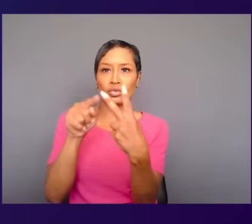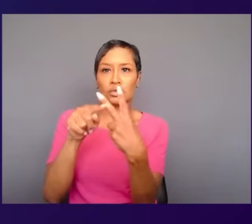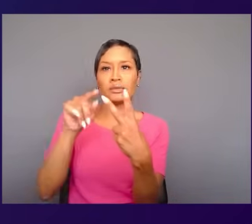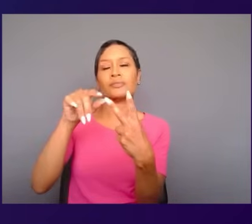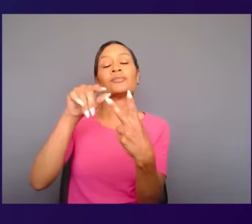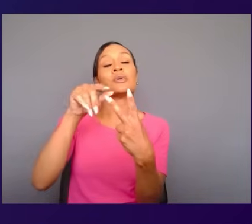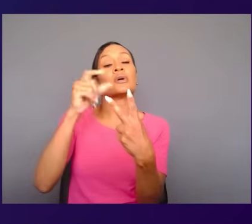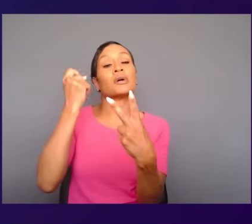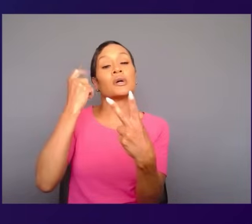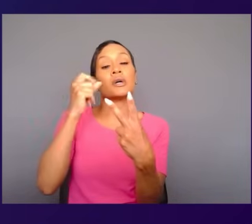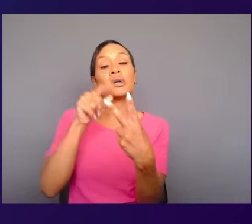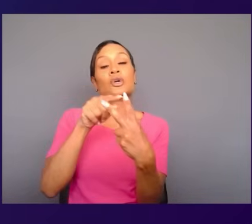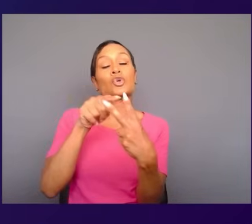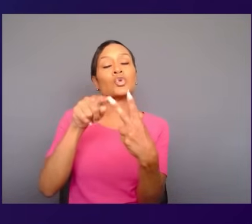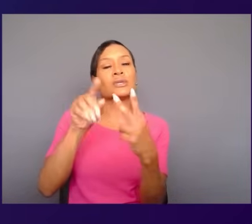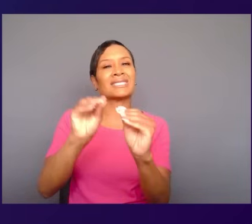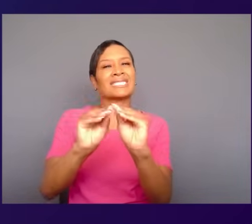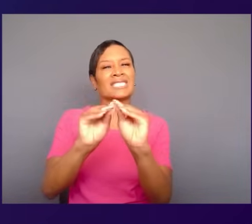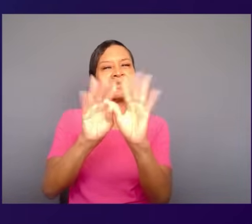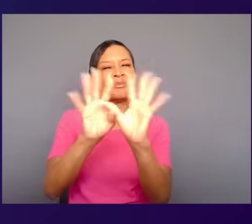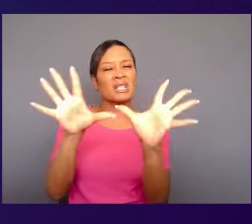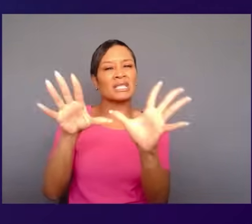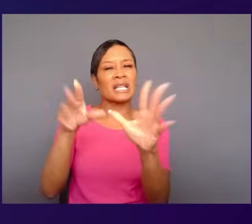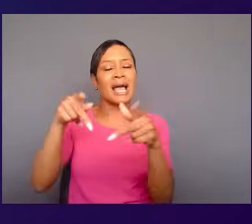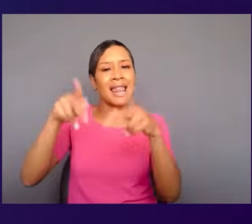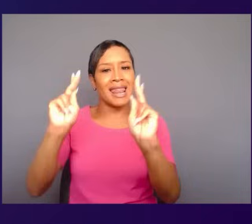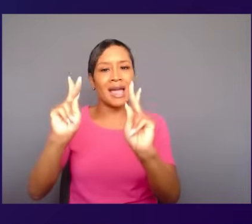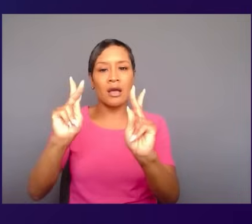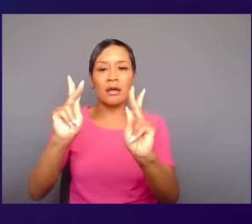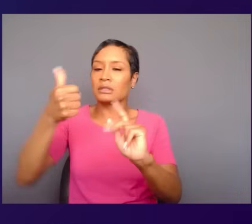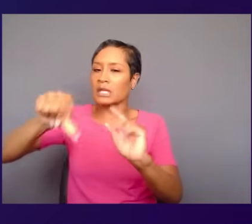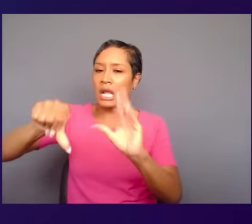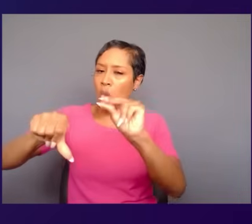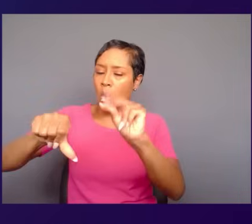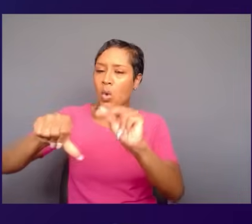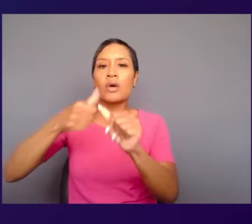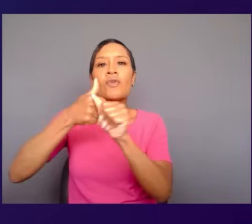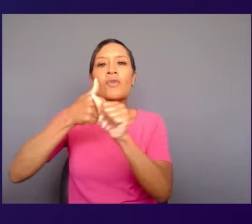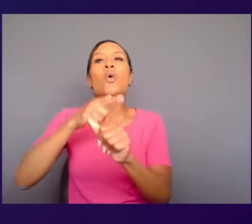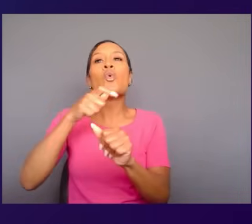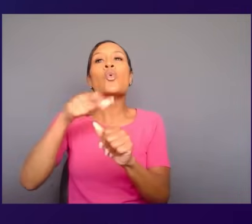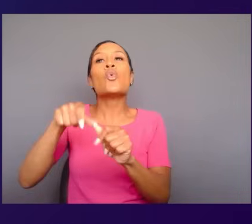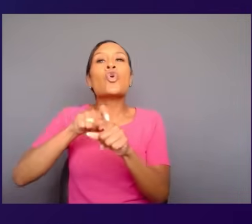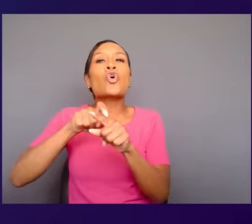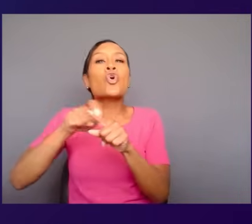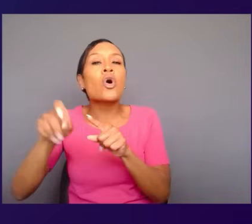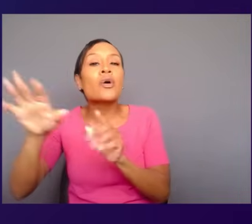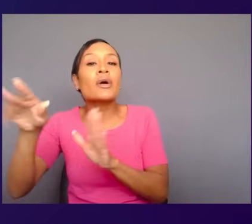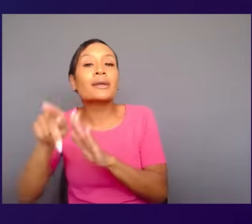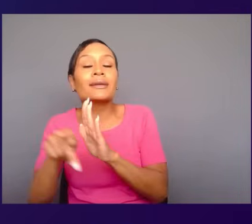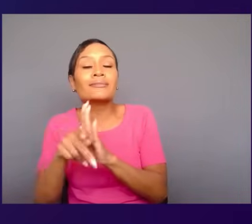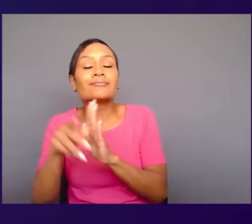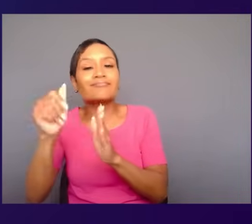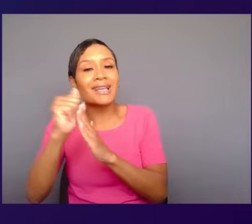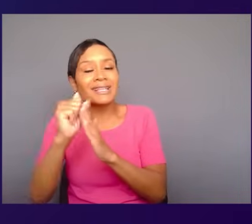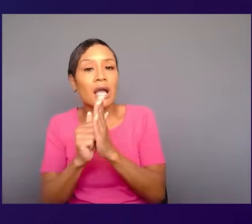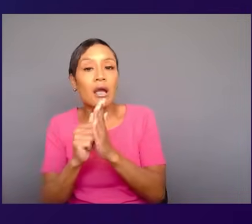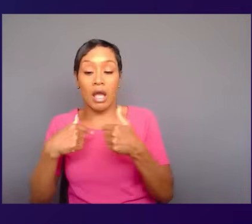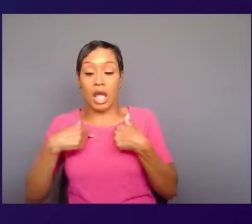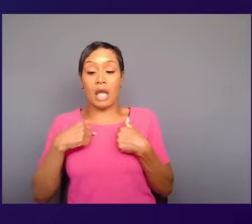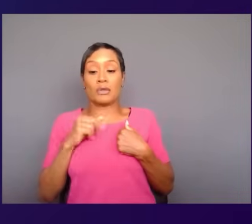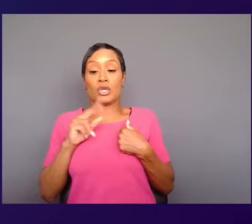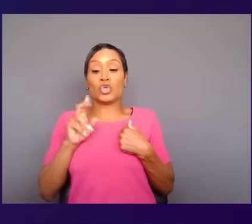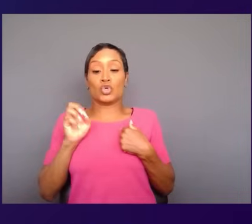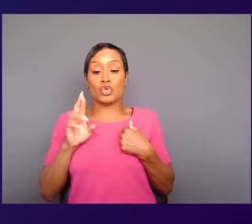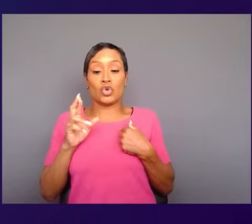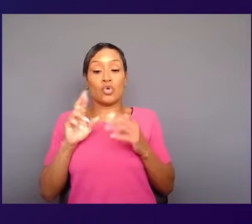have been explicitly allowed and not denied by the caller's account. So an IAM user or role can never do anything that its